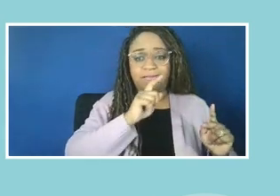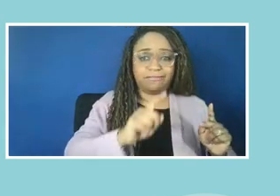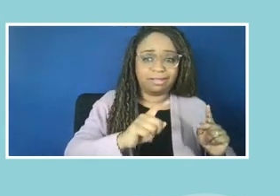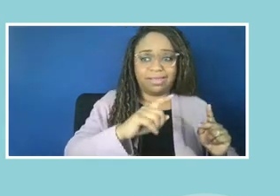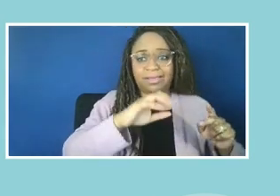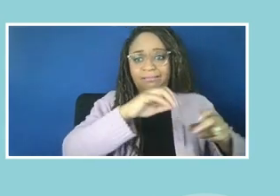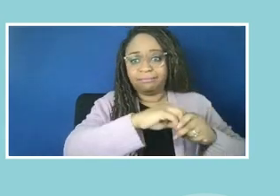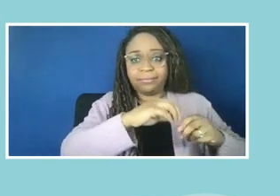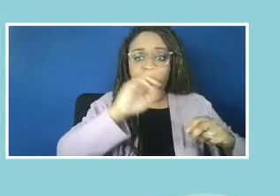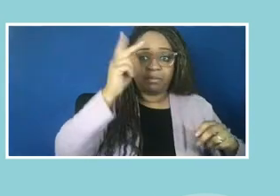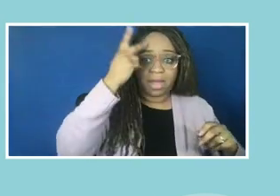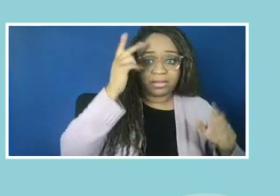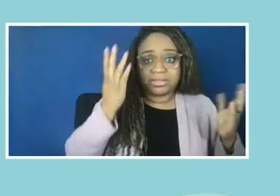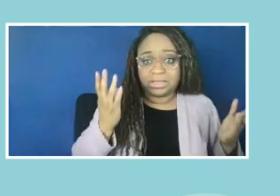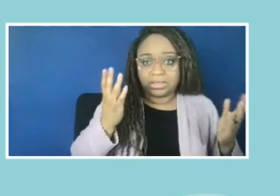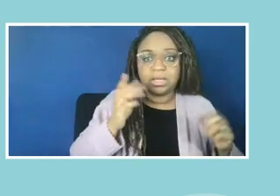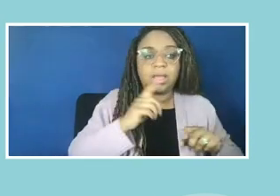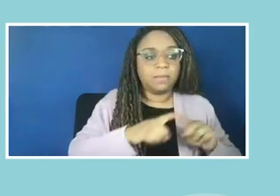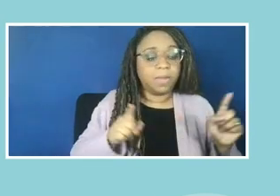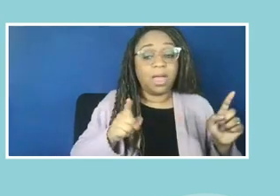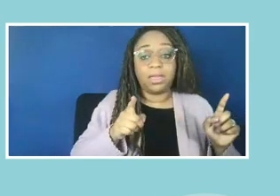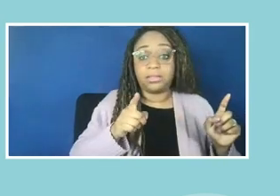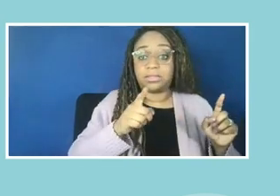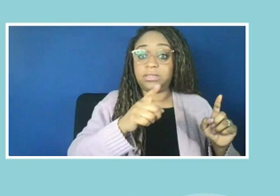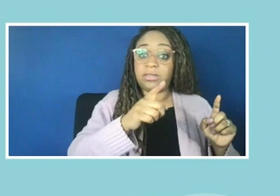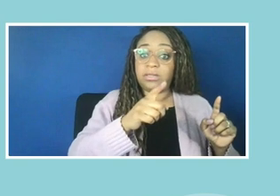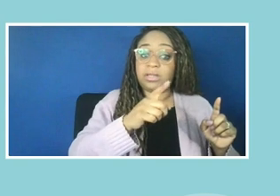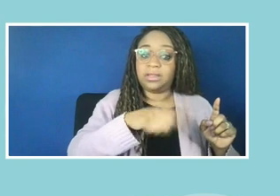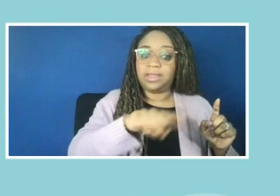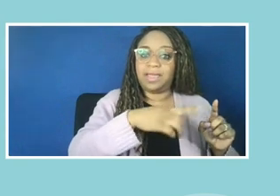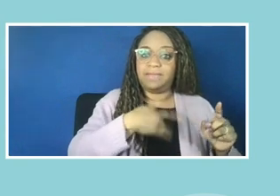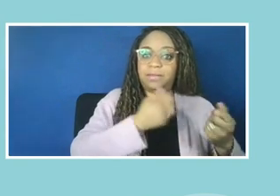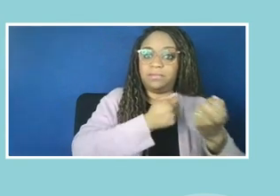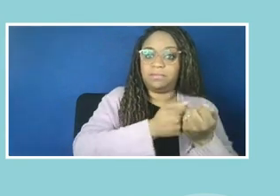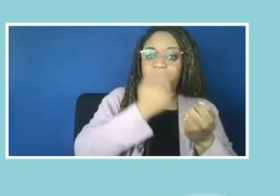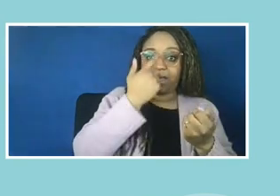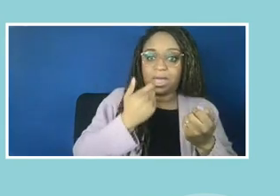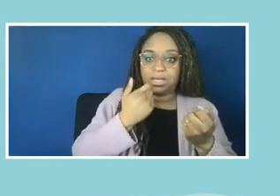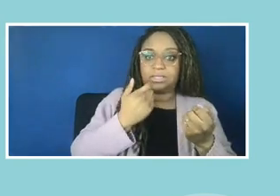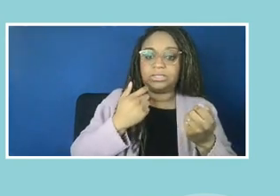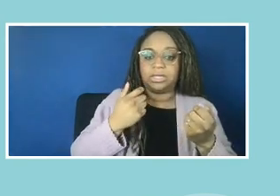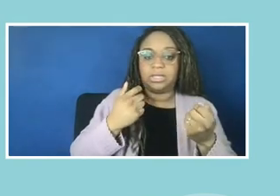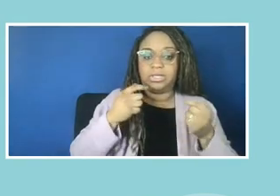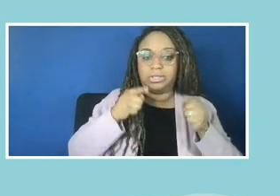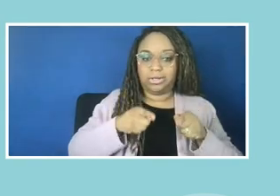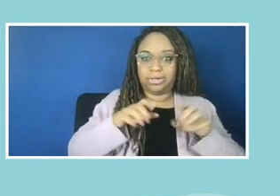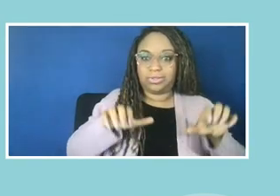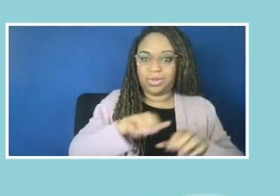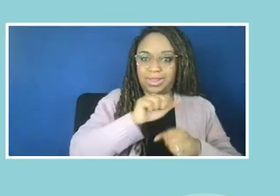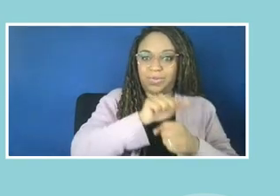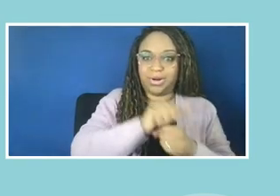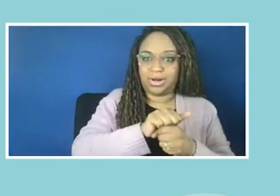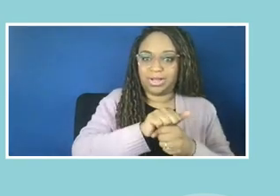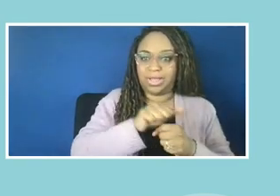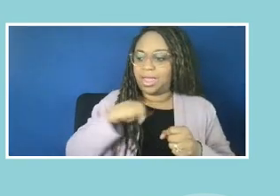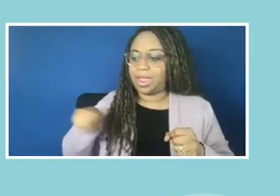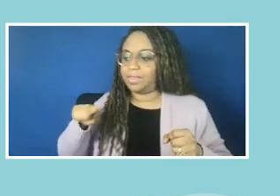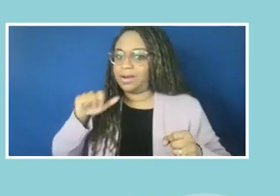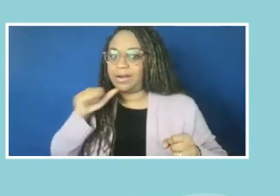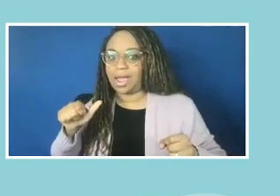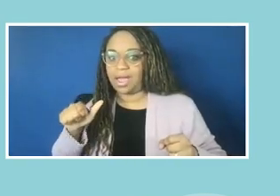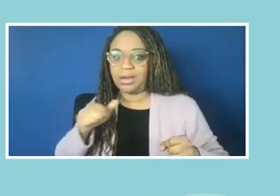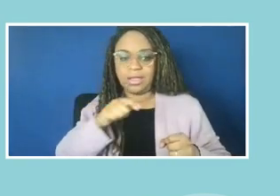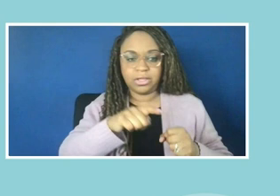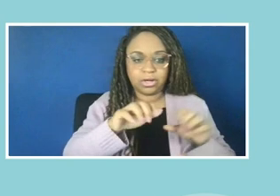onto your side, because they recognize that you're doing work and they're not. You're doing work and they're trying to take it down. More